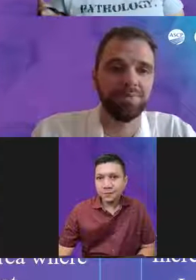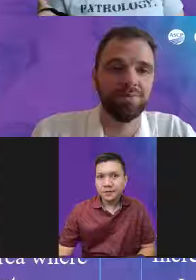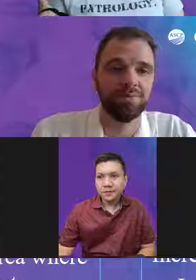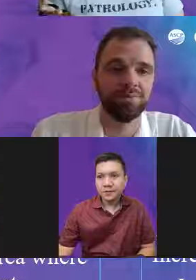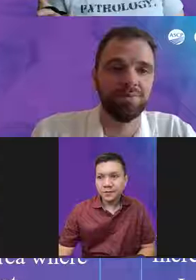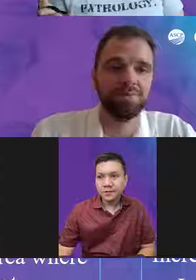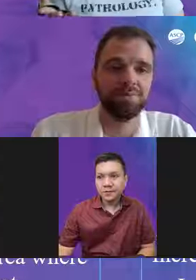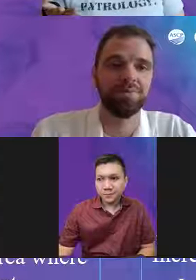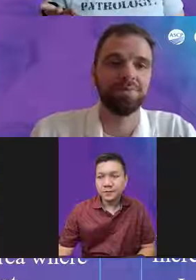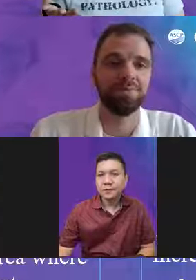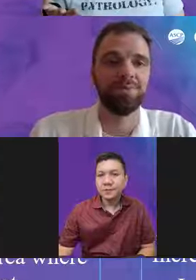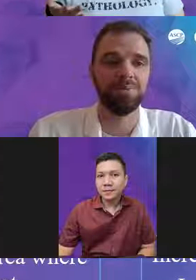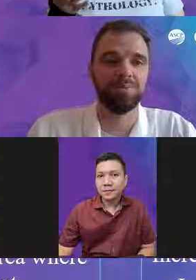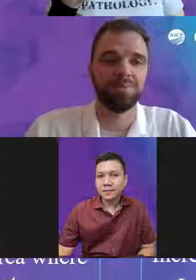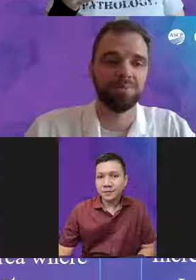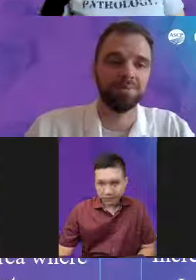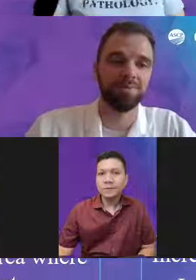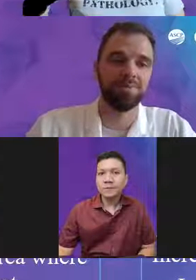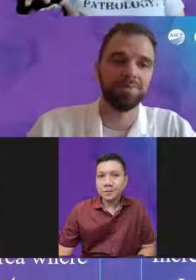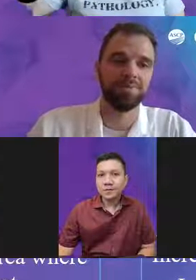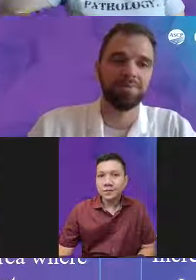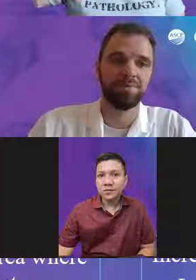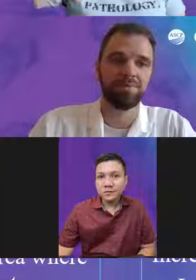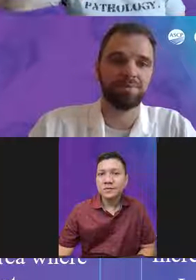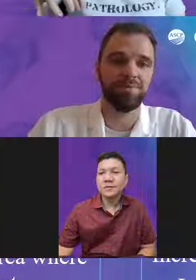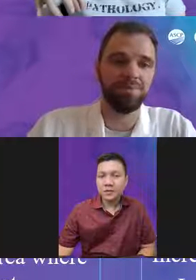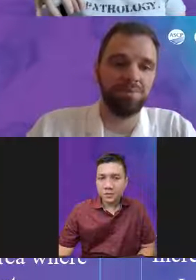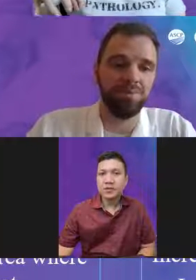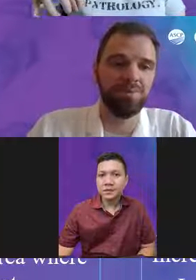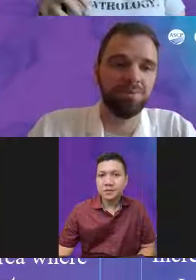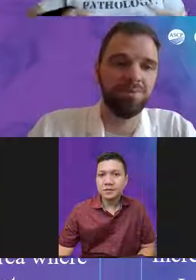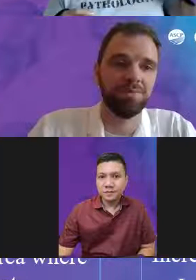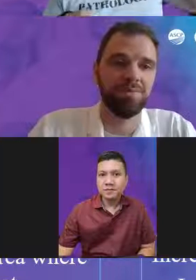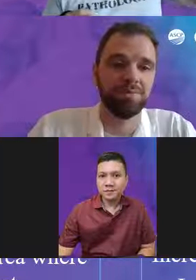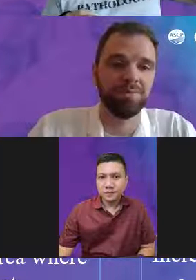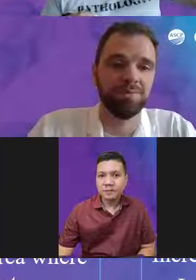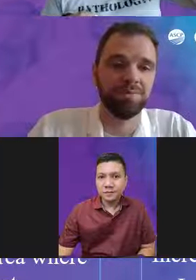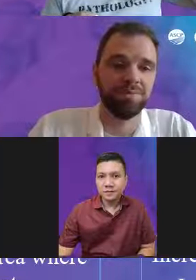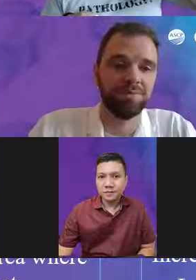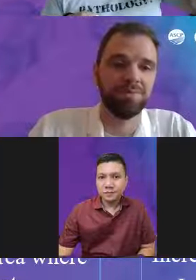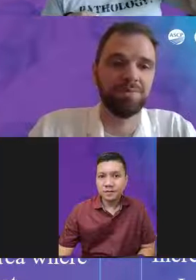pathologists are extremely busy, right? And they are our physicians within the lab. And